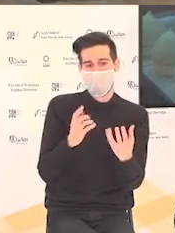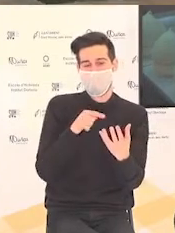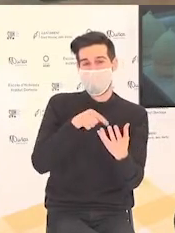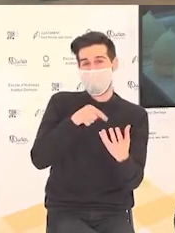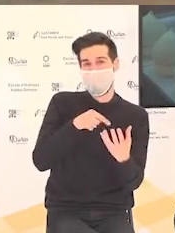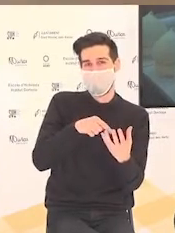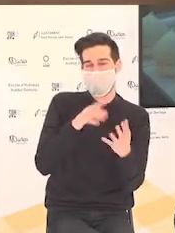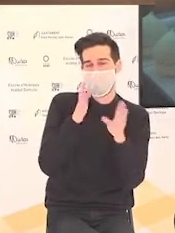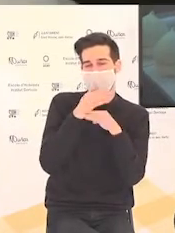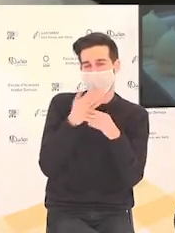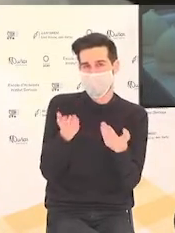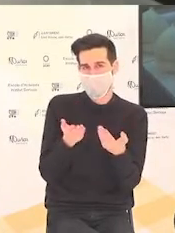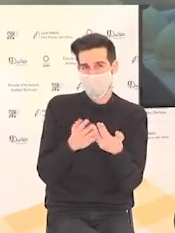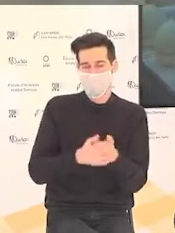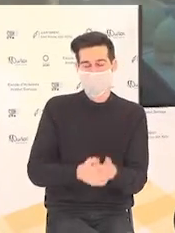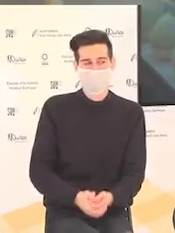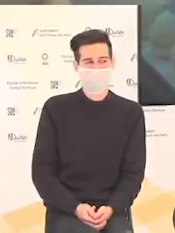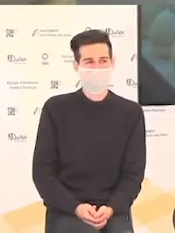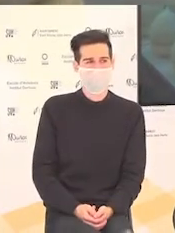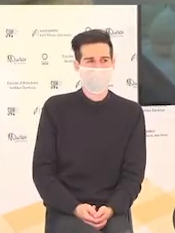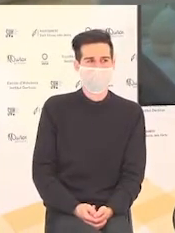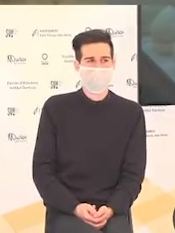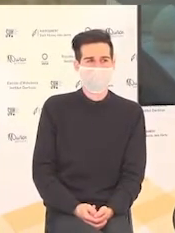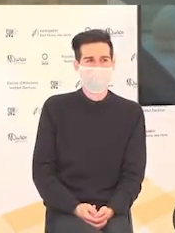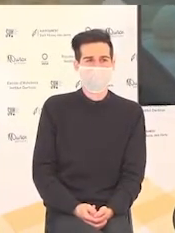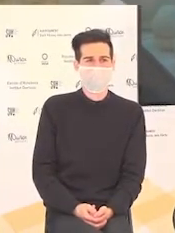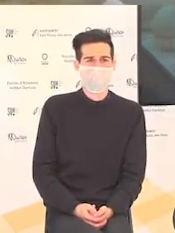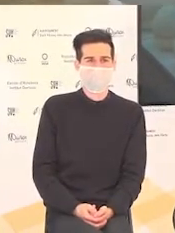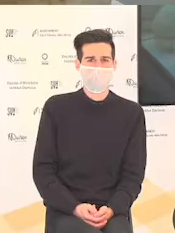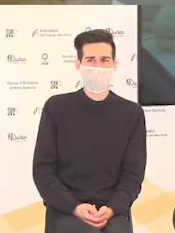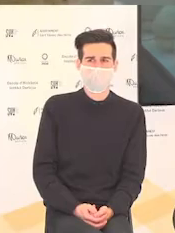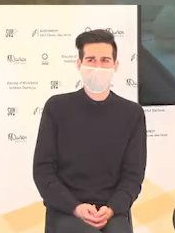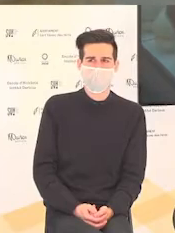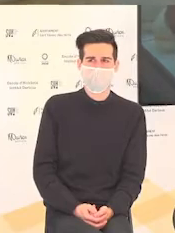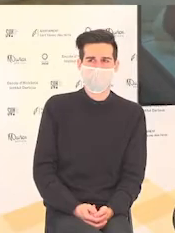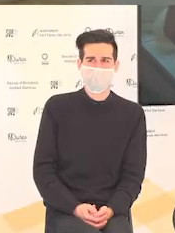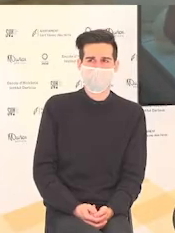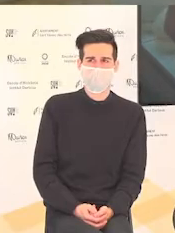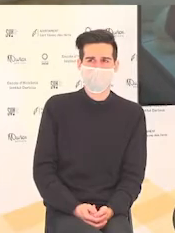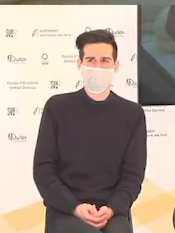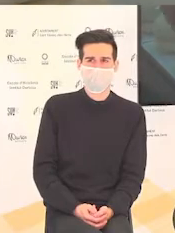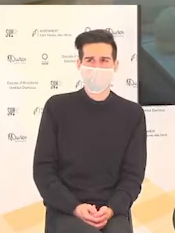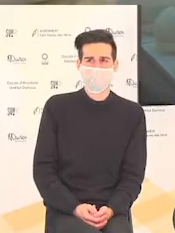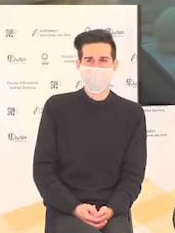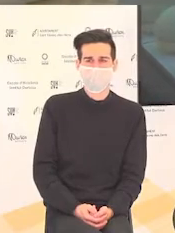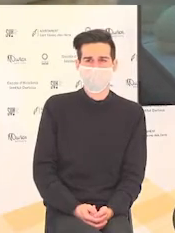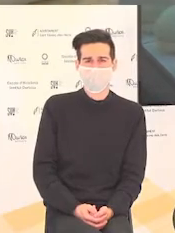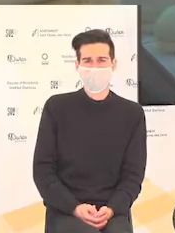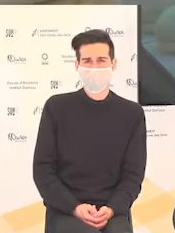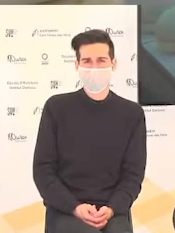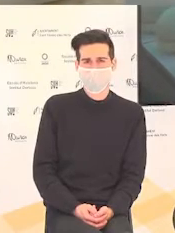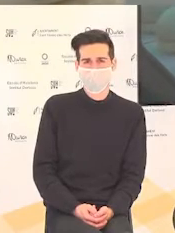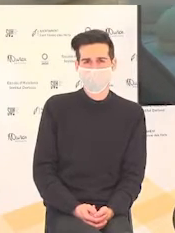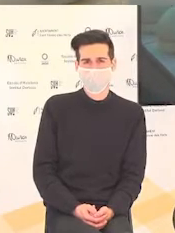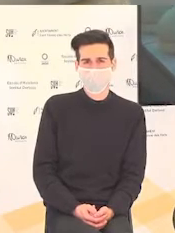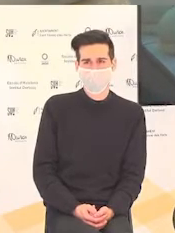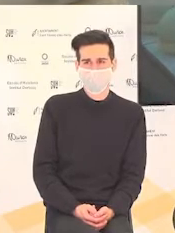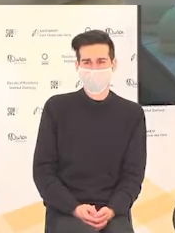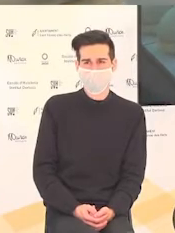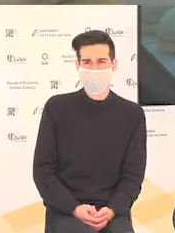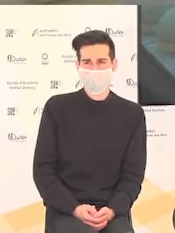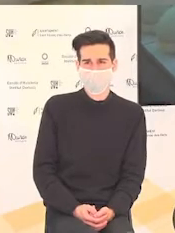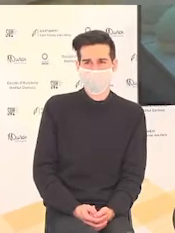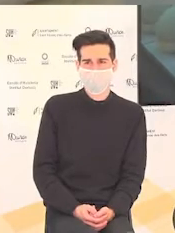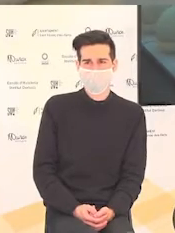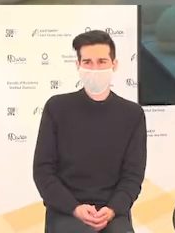What I try and do is if you... If you have seen some of my cakes, if you go and have a look at my Instagram, for example, a lot of the time when I do decorations